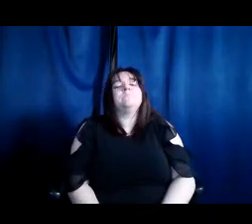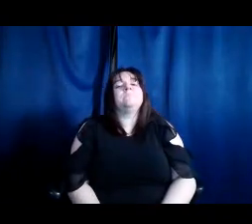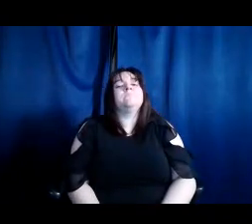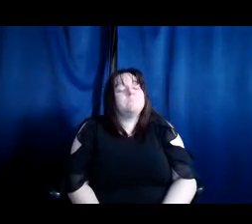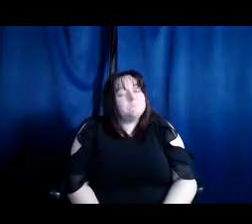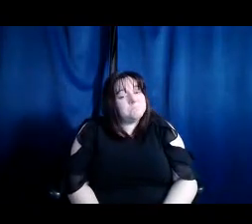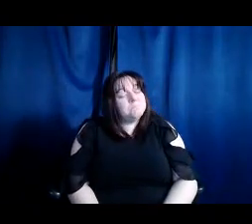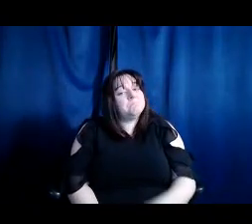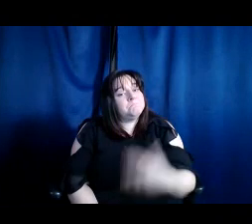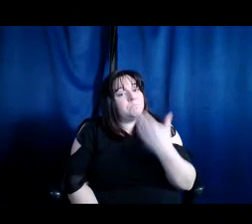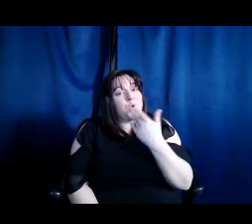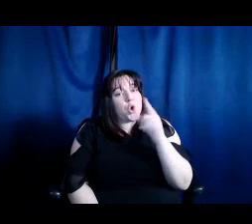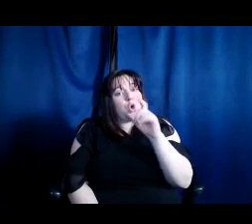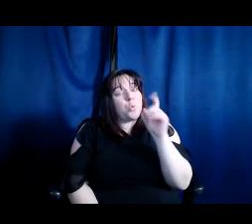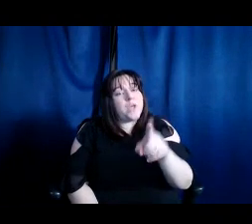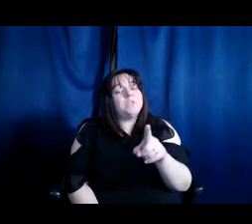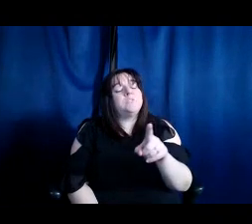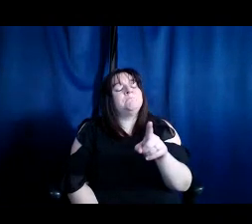It's a very good question.